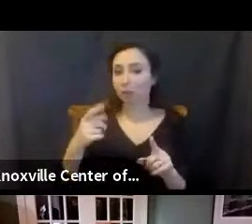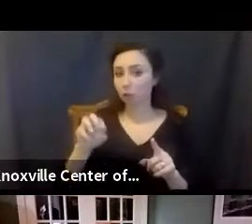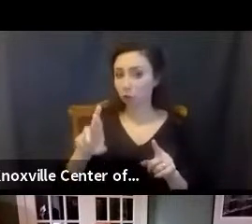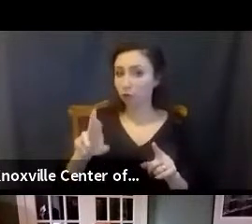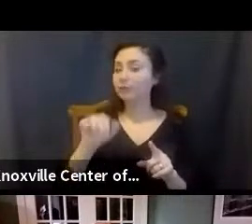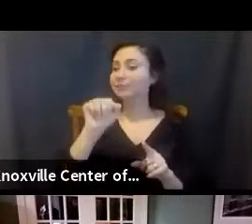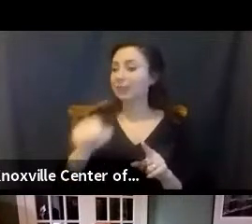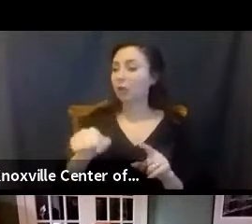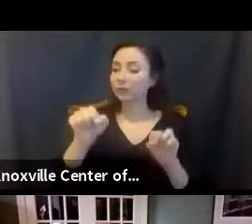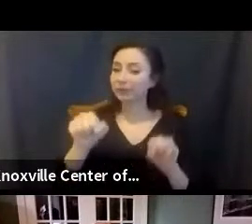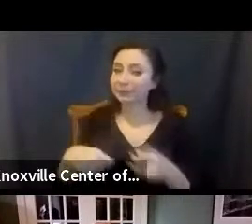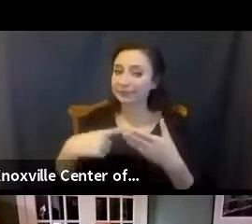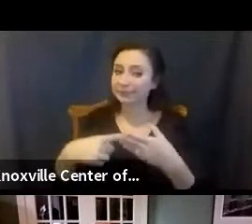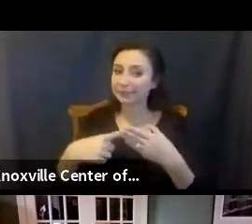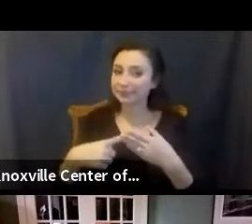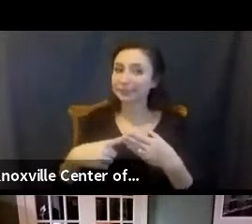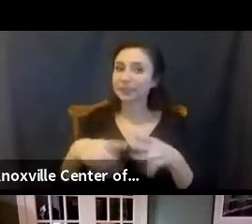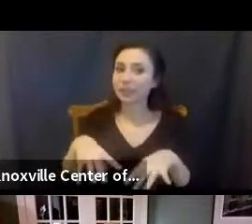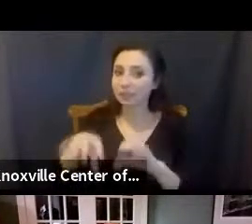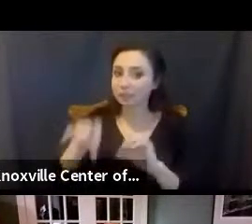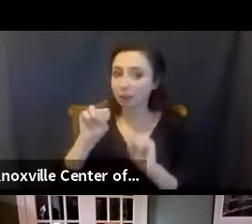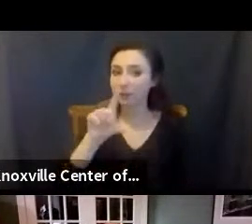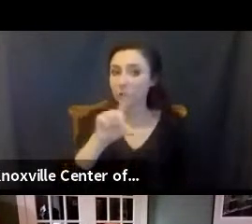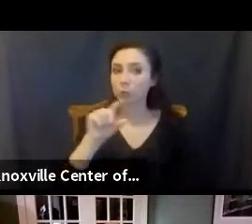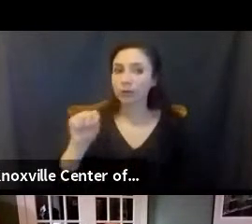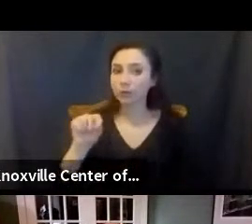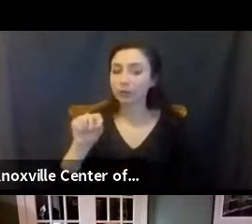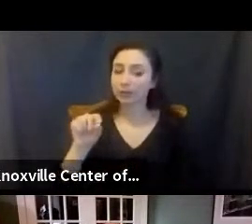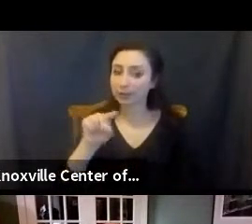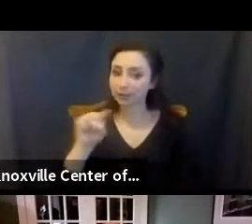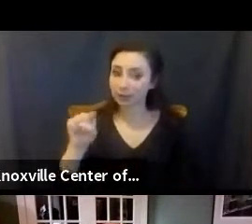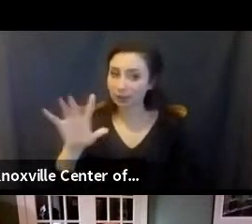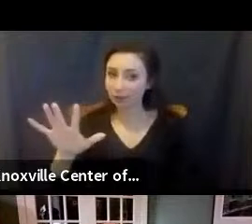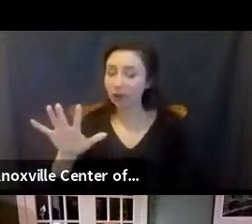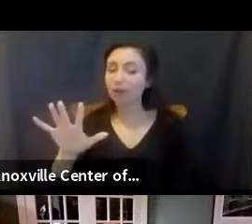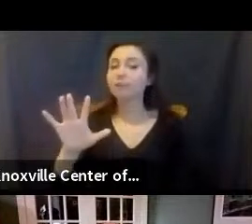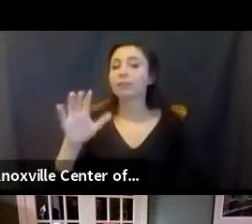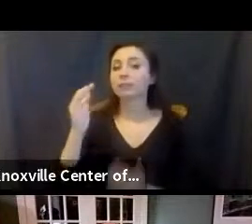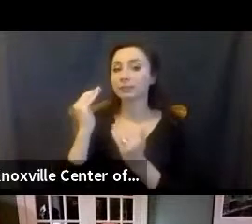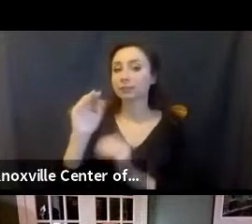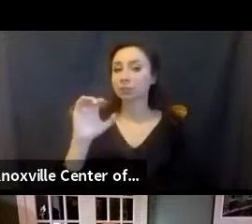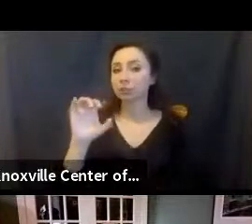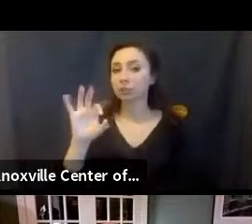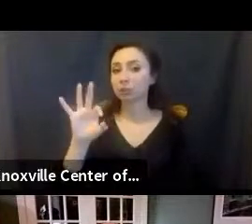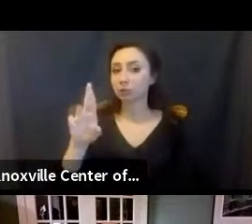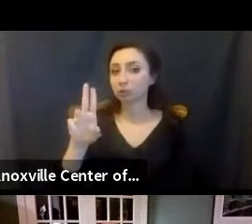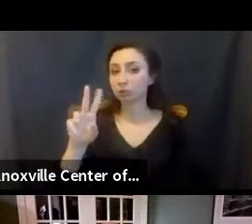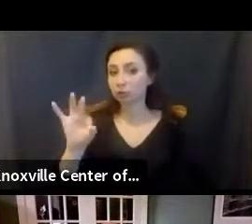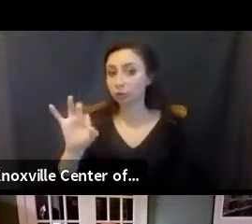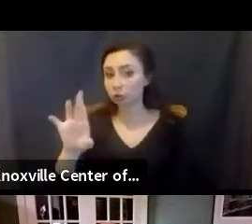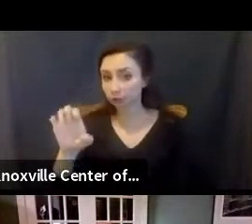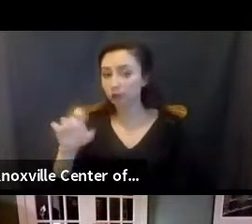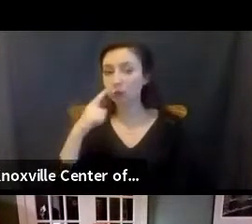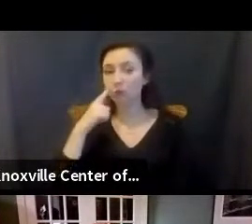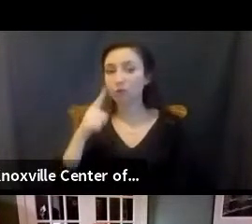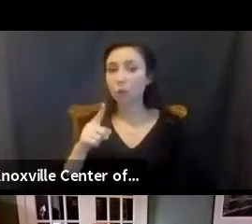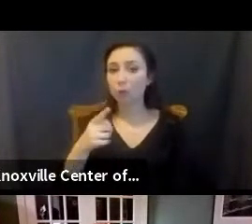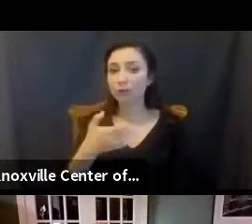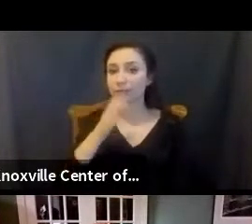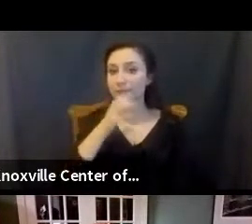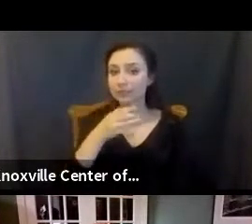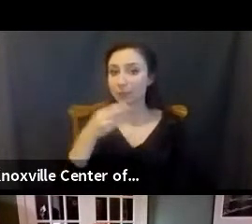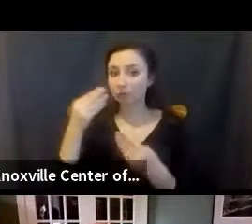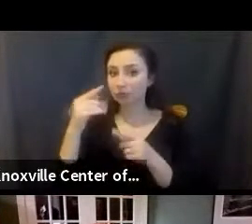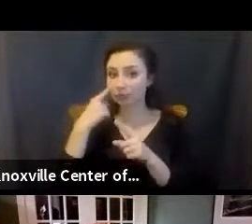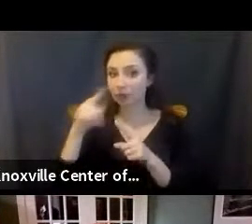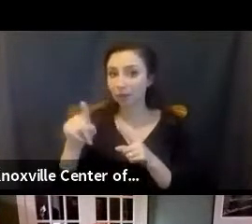of 2020-5, which is the curfew regarding sale or consumption of alcoholic beverage in certain